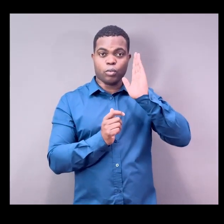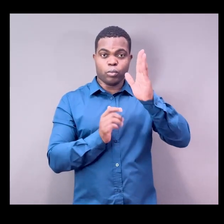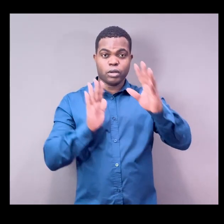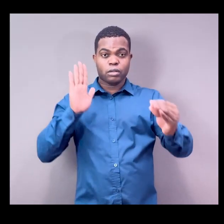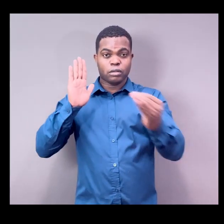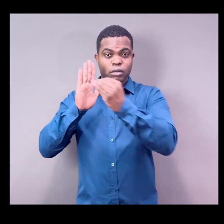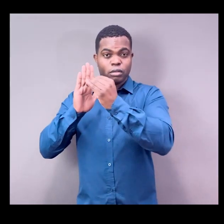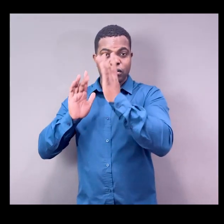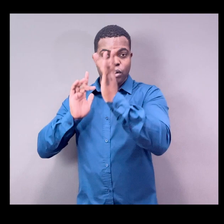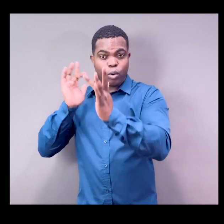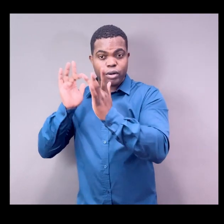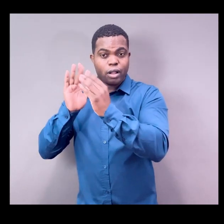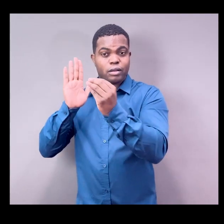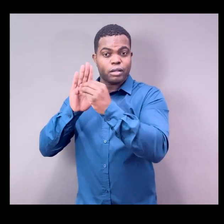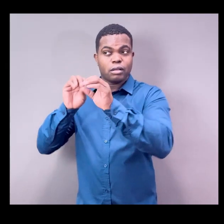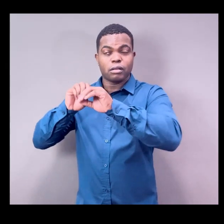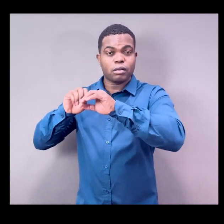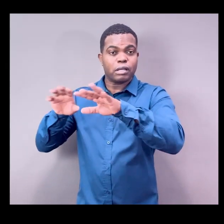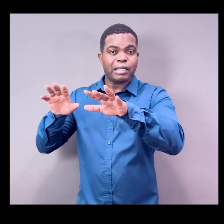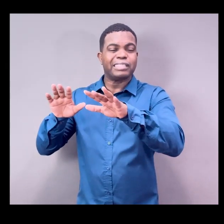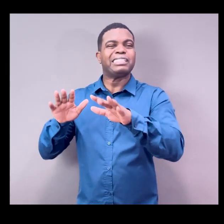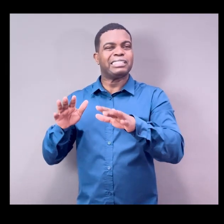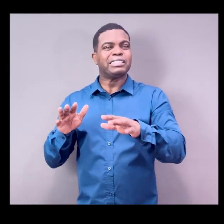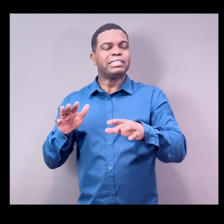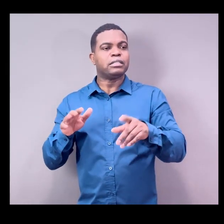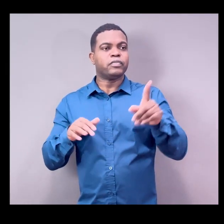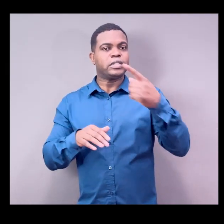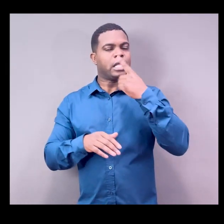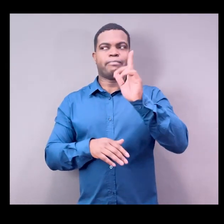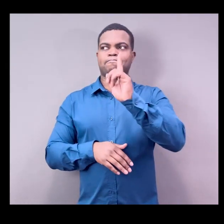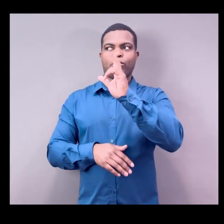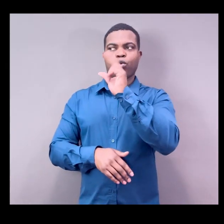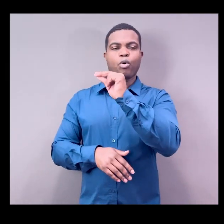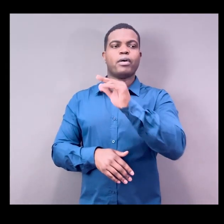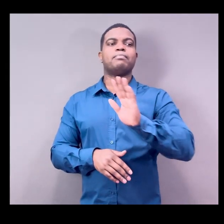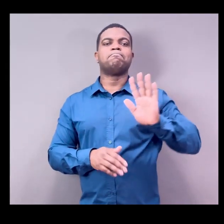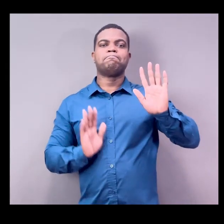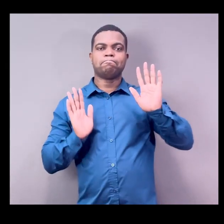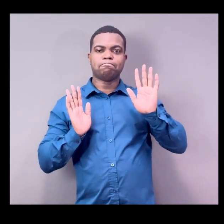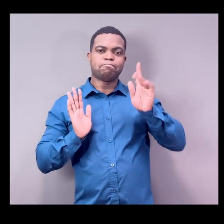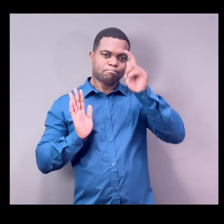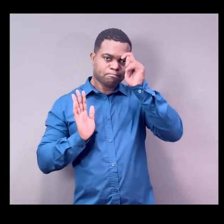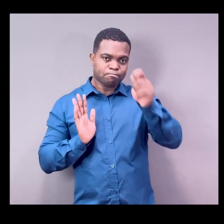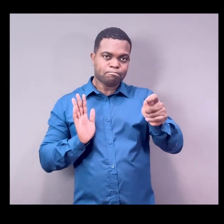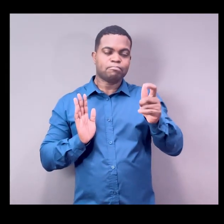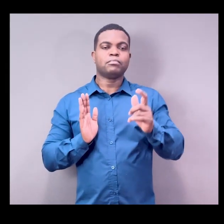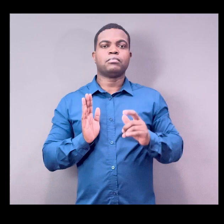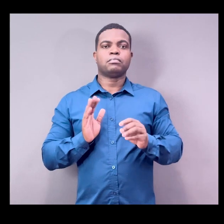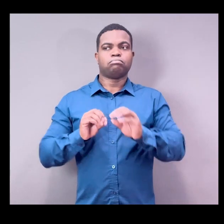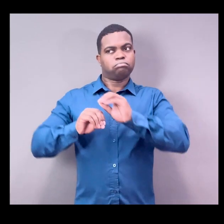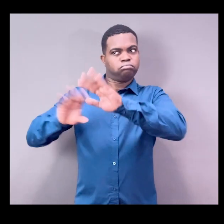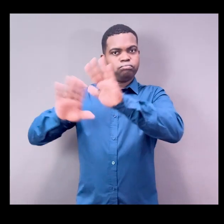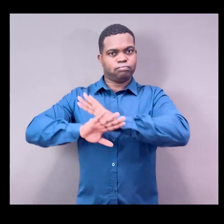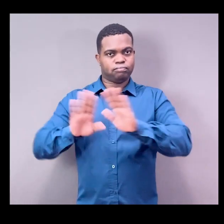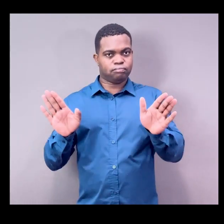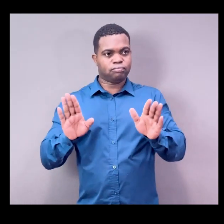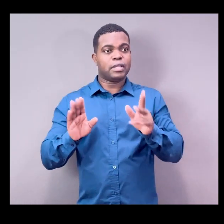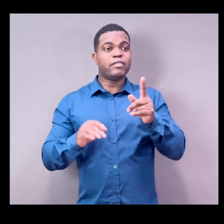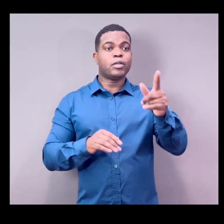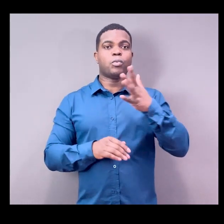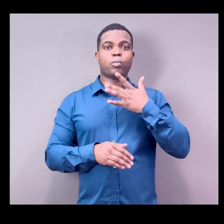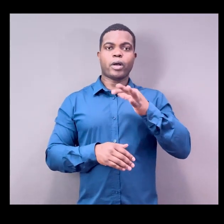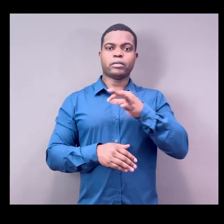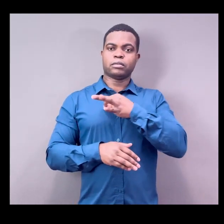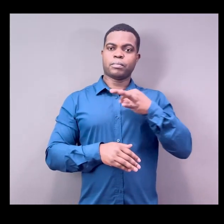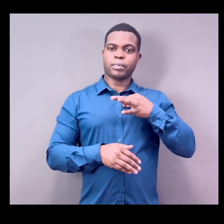for. If they agree, yes, you can go on to use it. If they don't agree, then you don't need